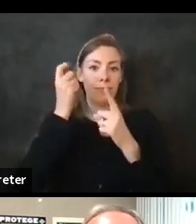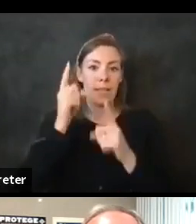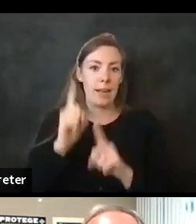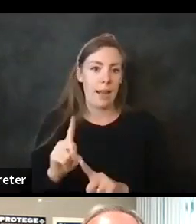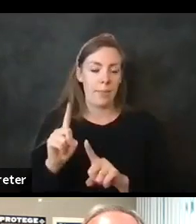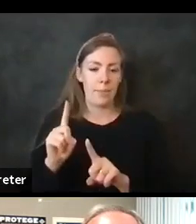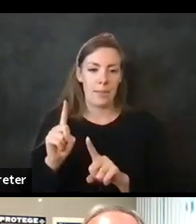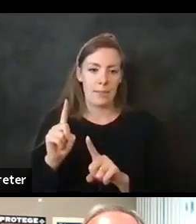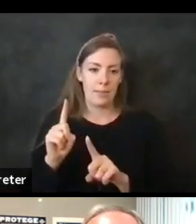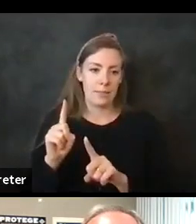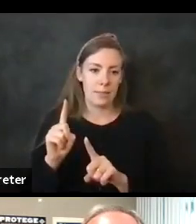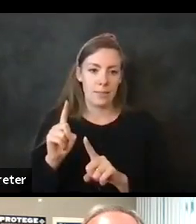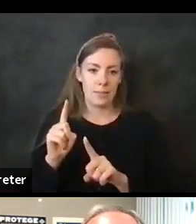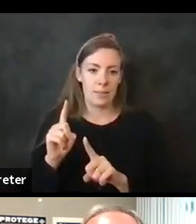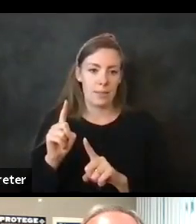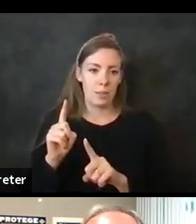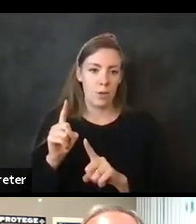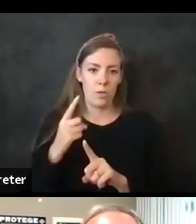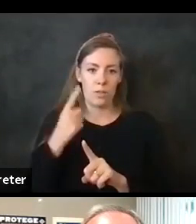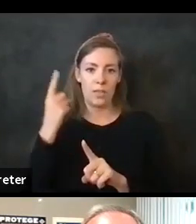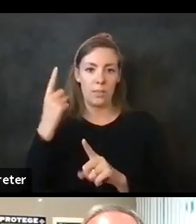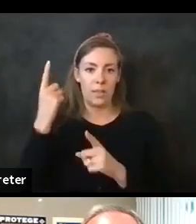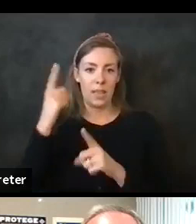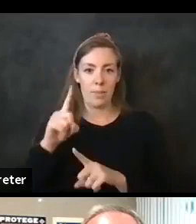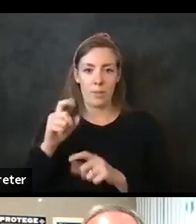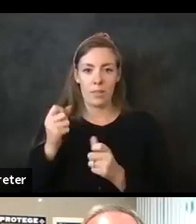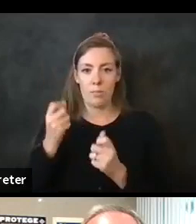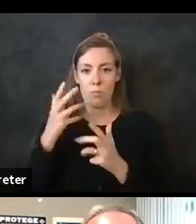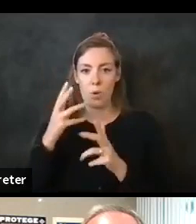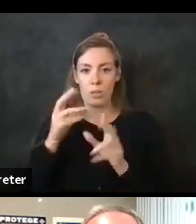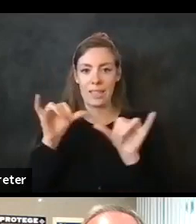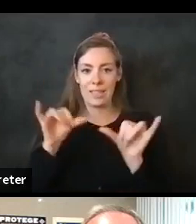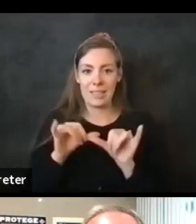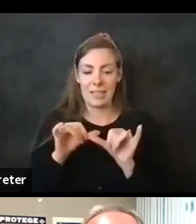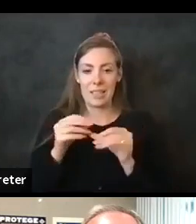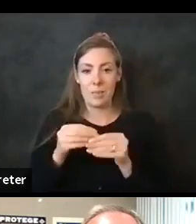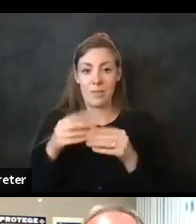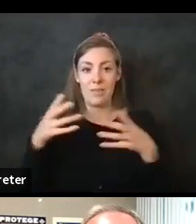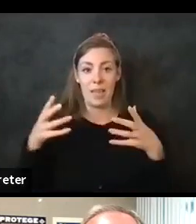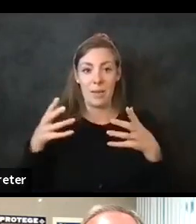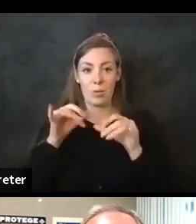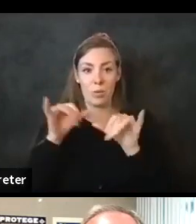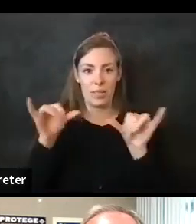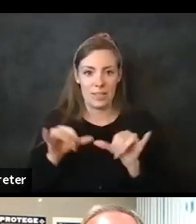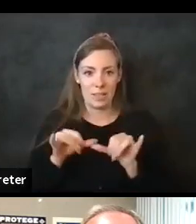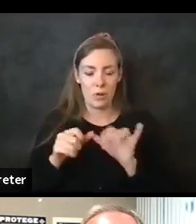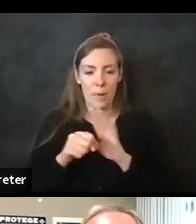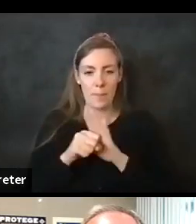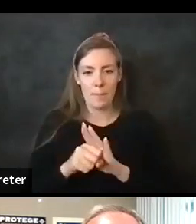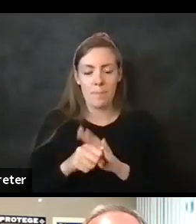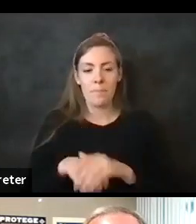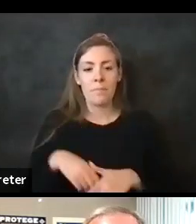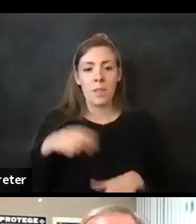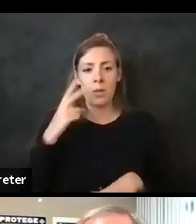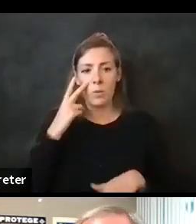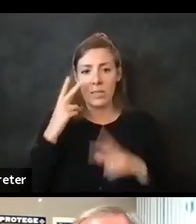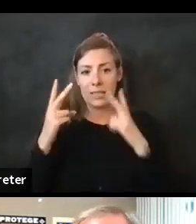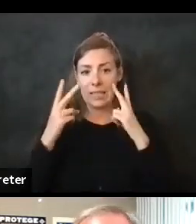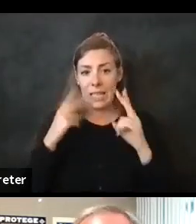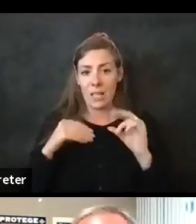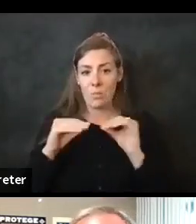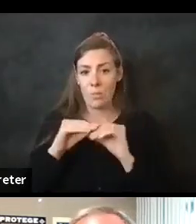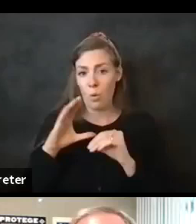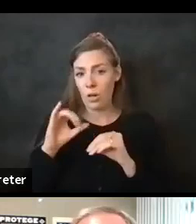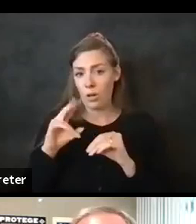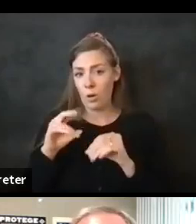that, everyone has heard about, the multi-system inflammatory syndrome. And, now that we're seeing more COVID at kids, we